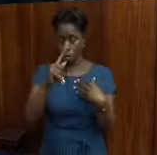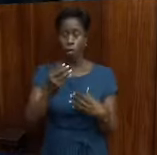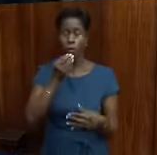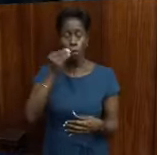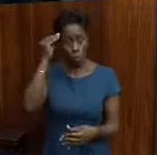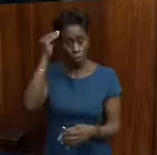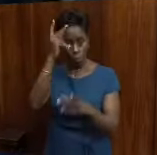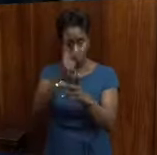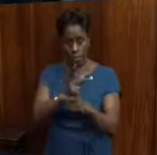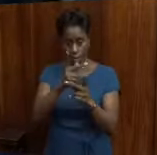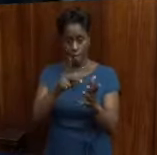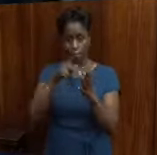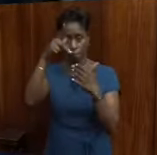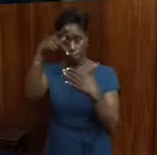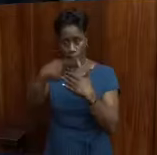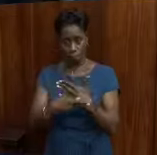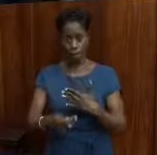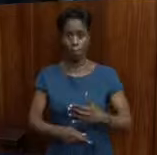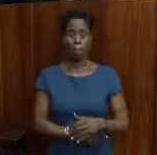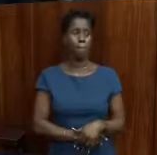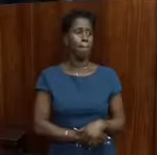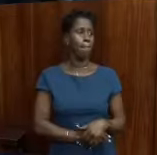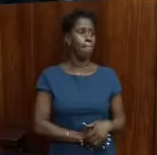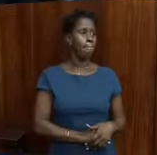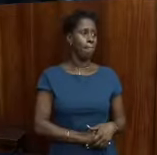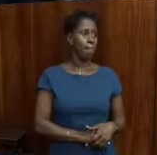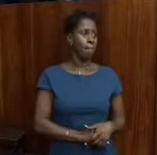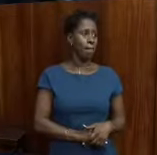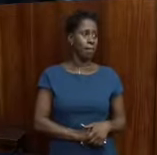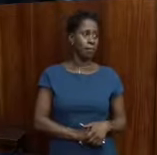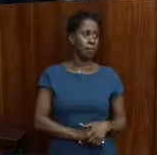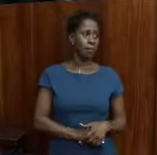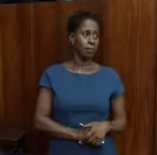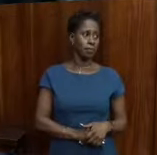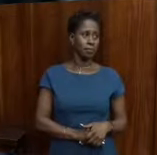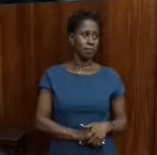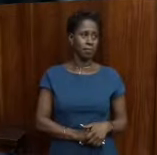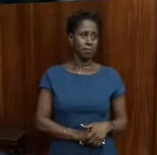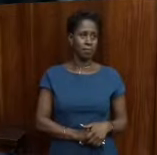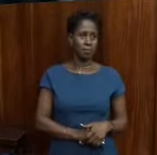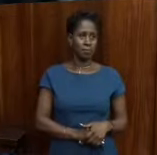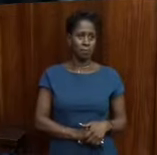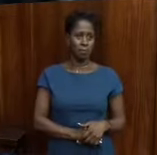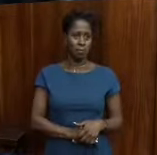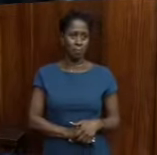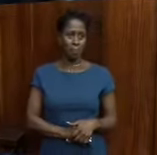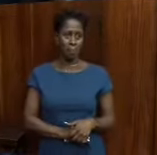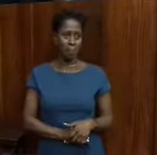pursuing ways and means of increasing the range and scope of the program.